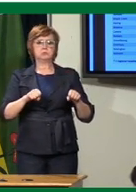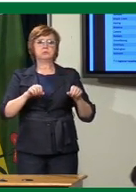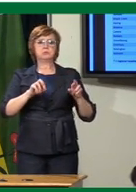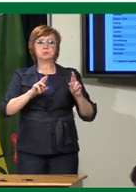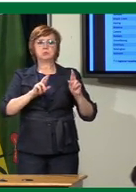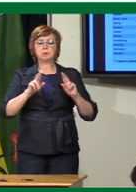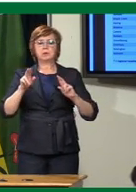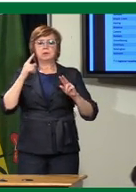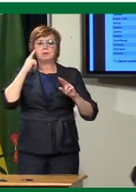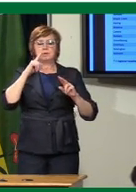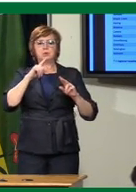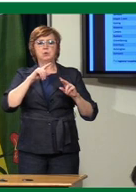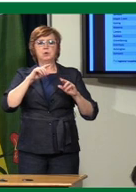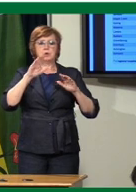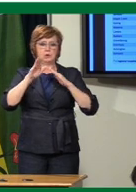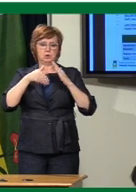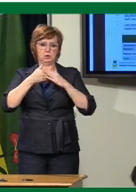in the system.